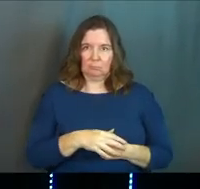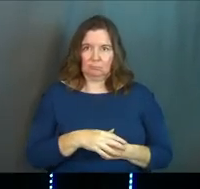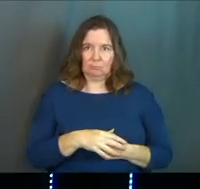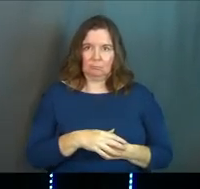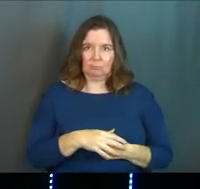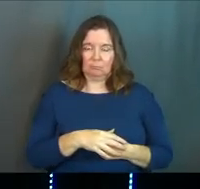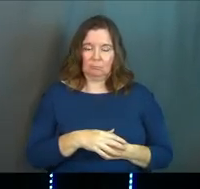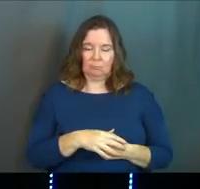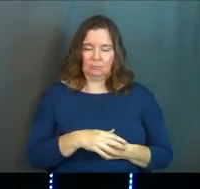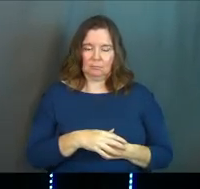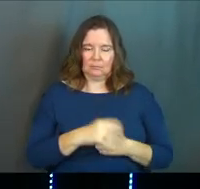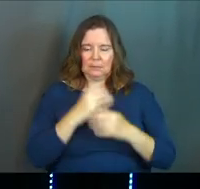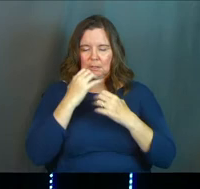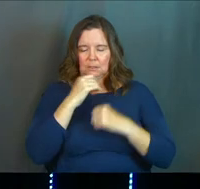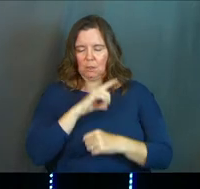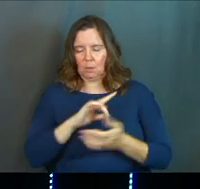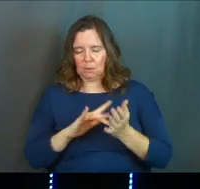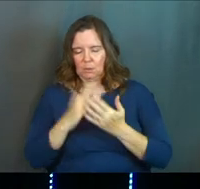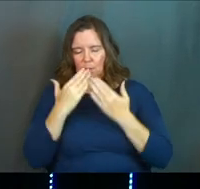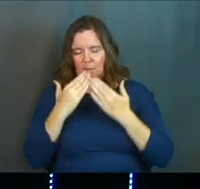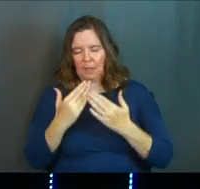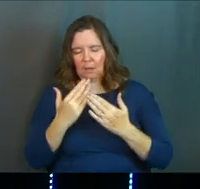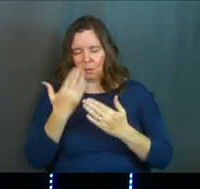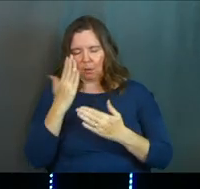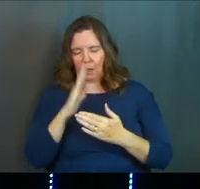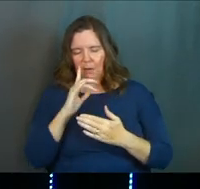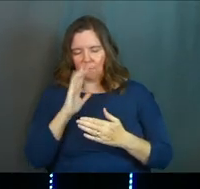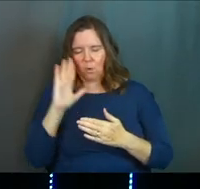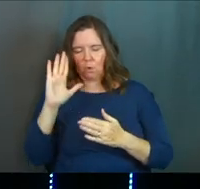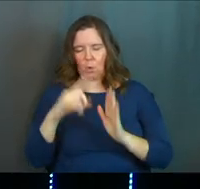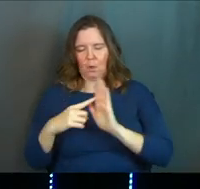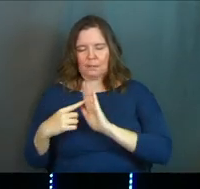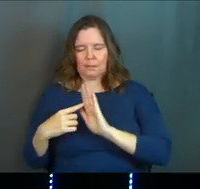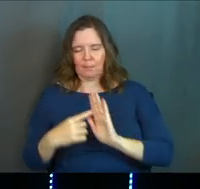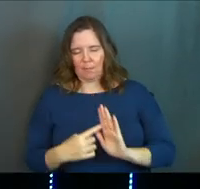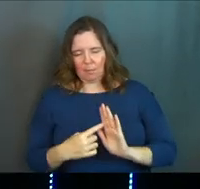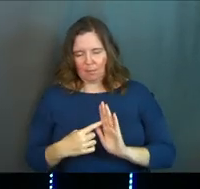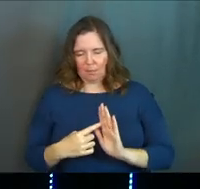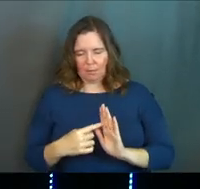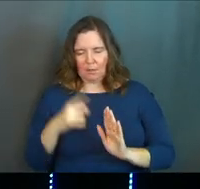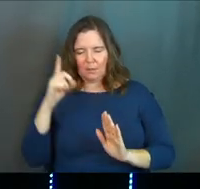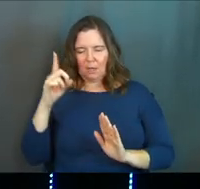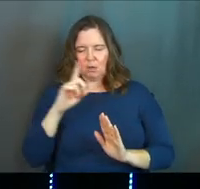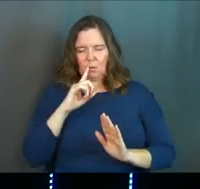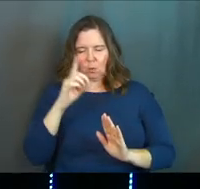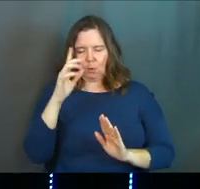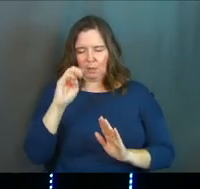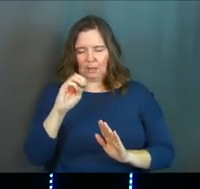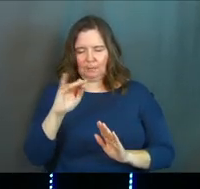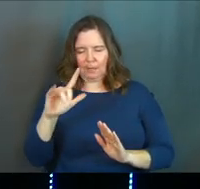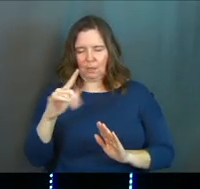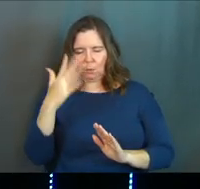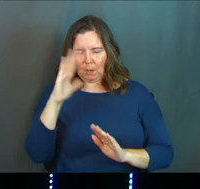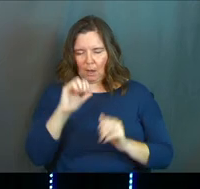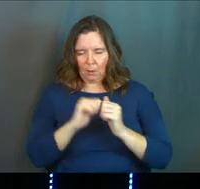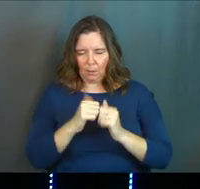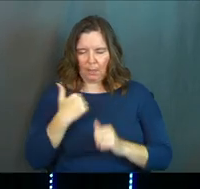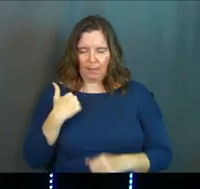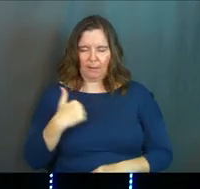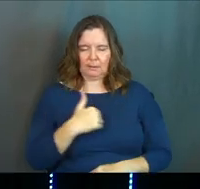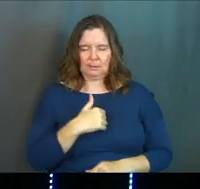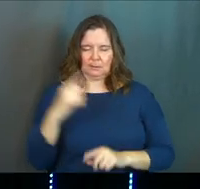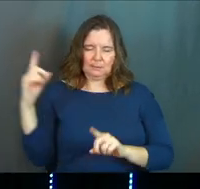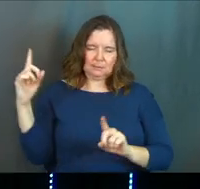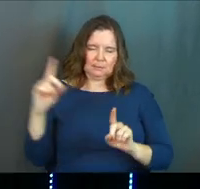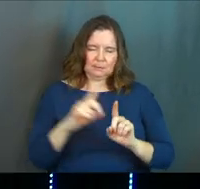Dear Lord Jesus, we thank you, God, of your example. that you were Emmanuel, you are God with us.